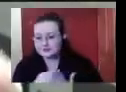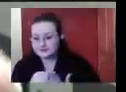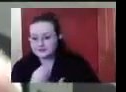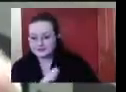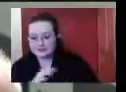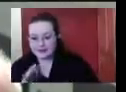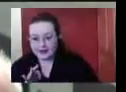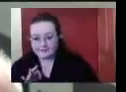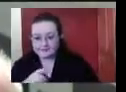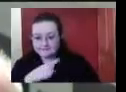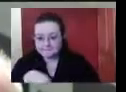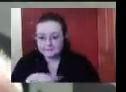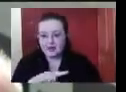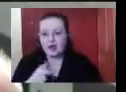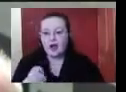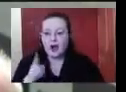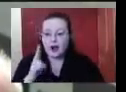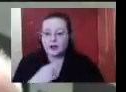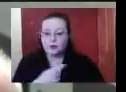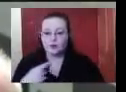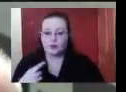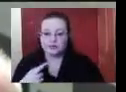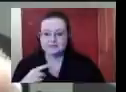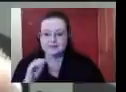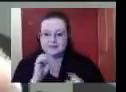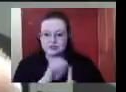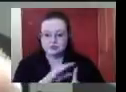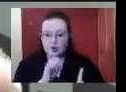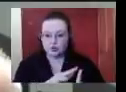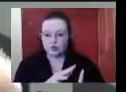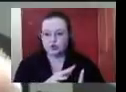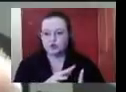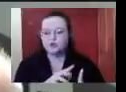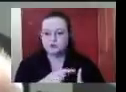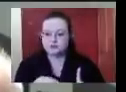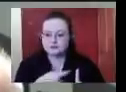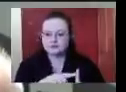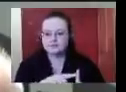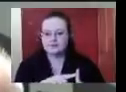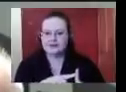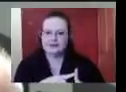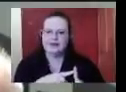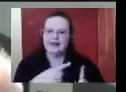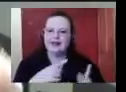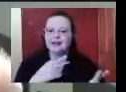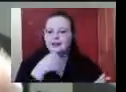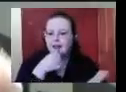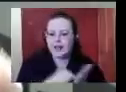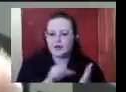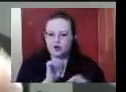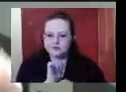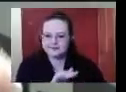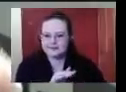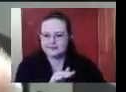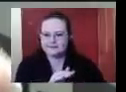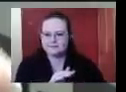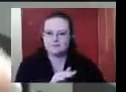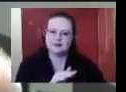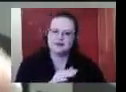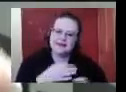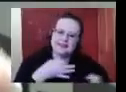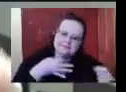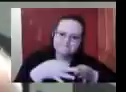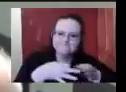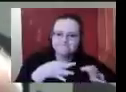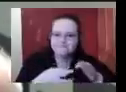risk exposure will be notified and provided a letter with detailed instructions on isolation